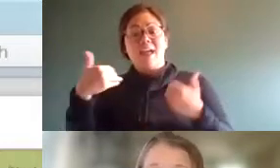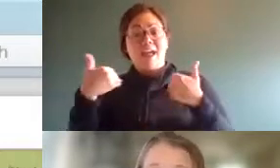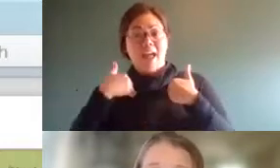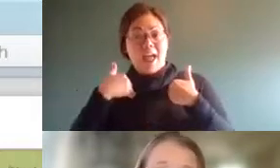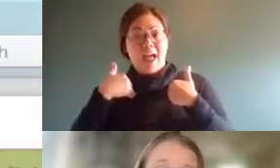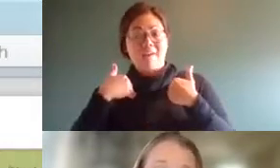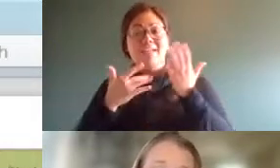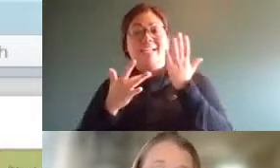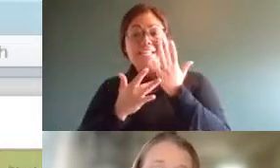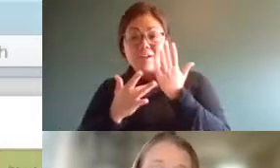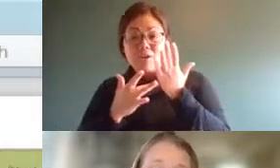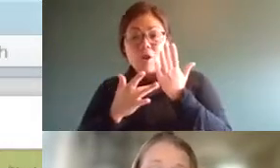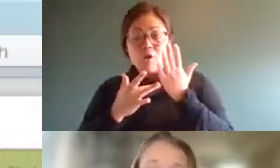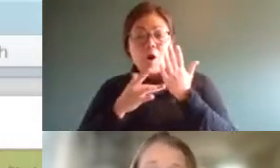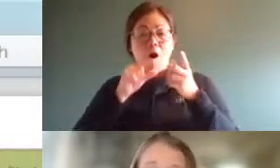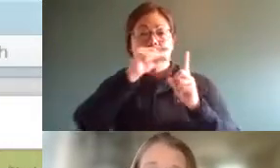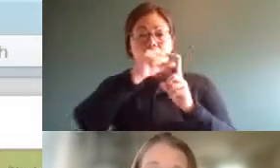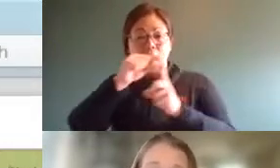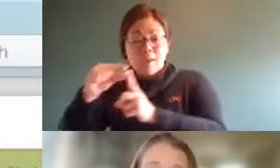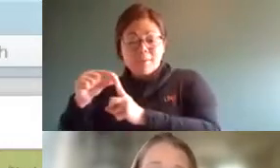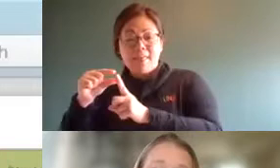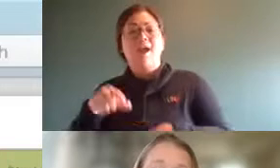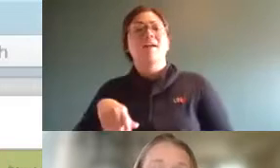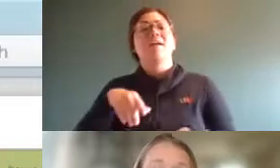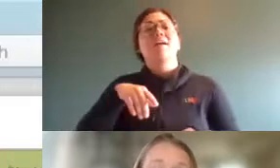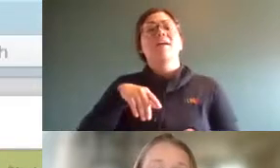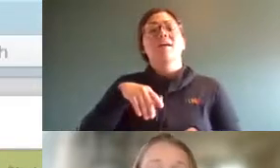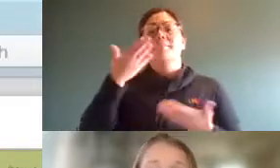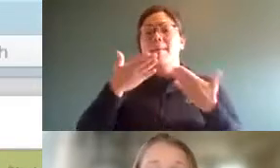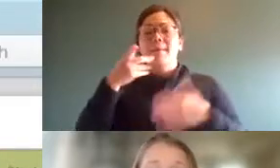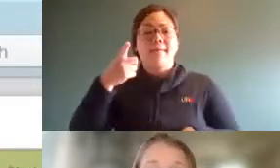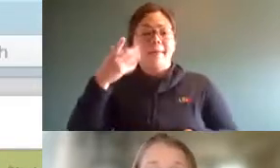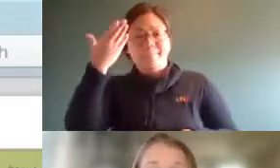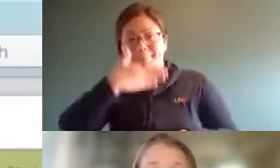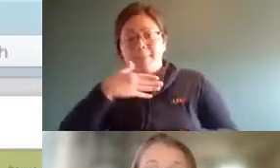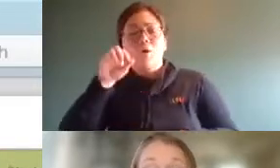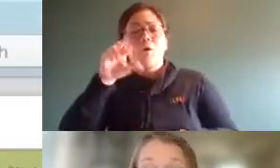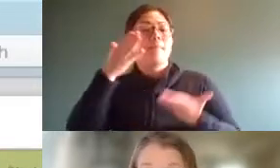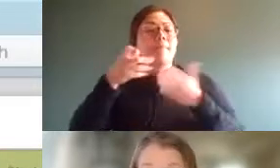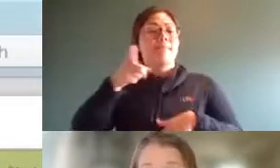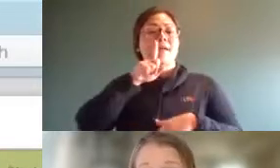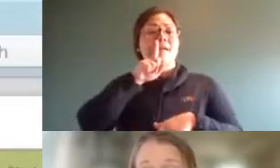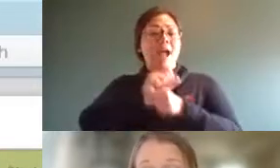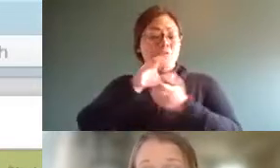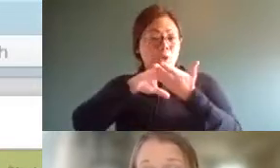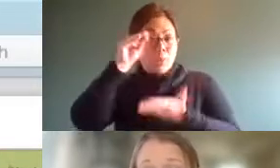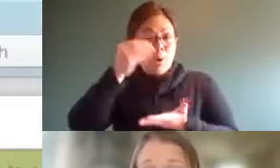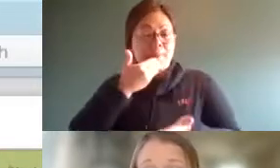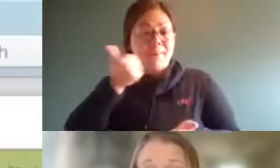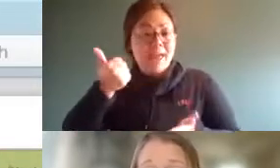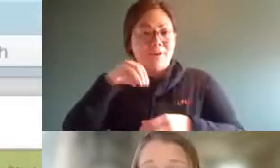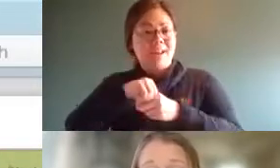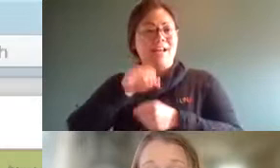technical vocabulary in a language that's not their own, or maybe that they actually learn better in their